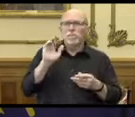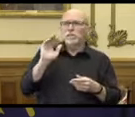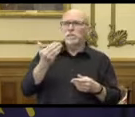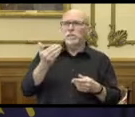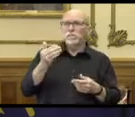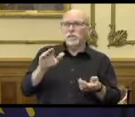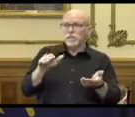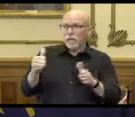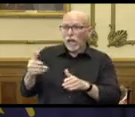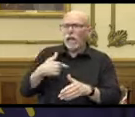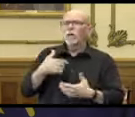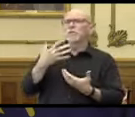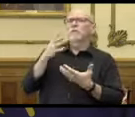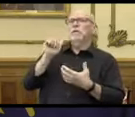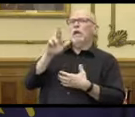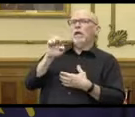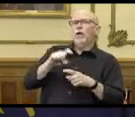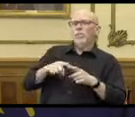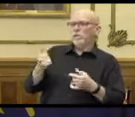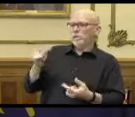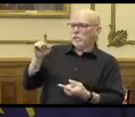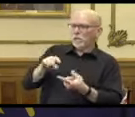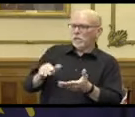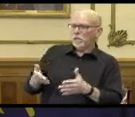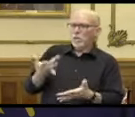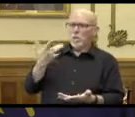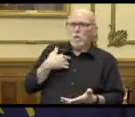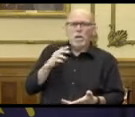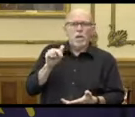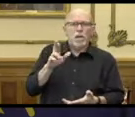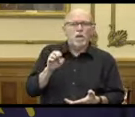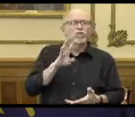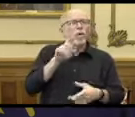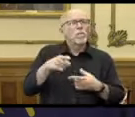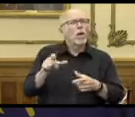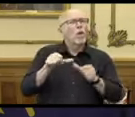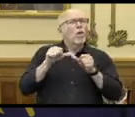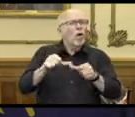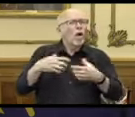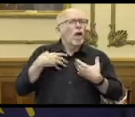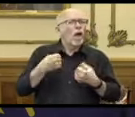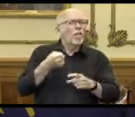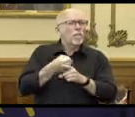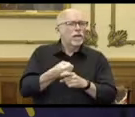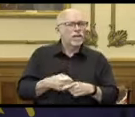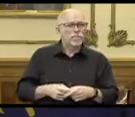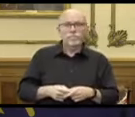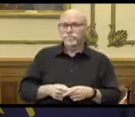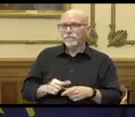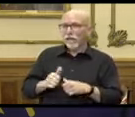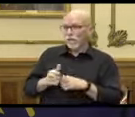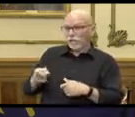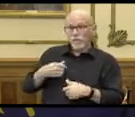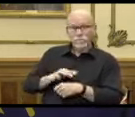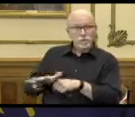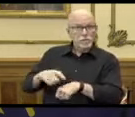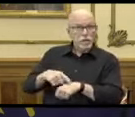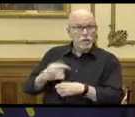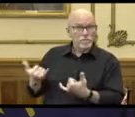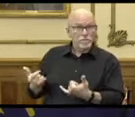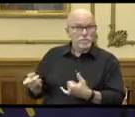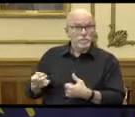someone's dying. And so I wanted you to talk maybe about long-term health impacts or things like that. How much time you got, Nikki?